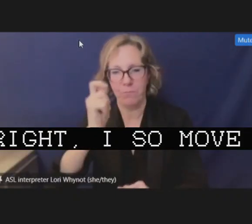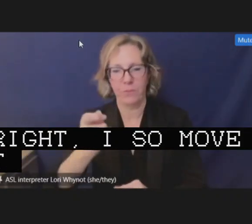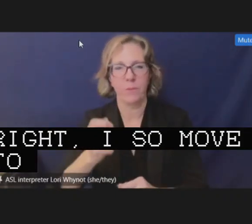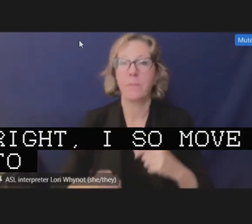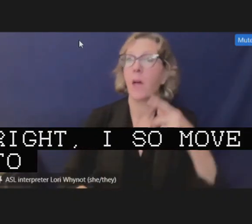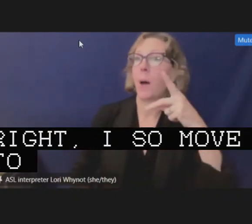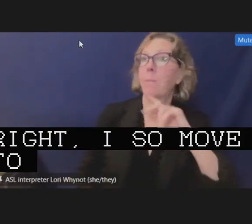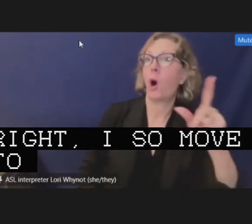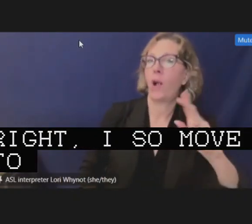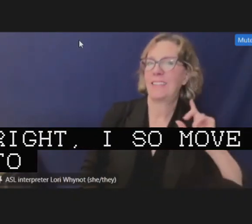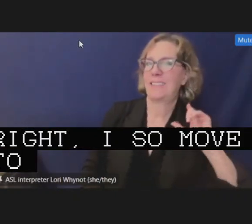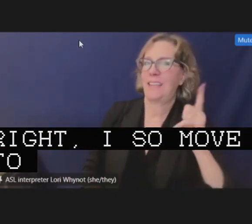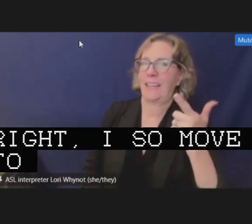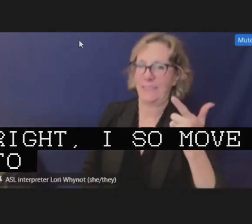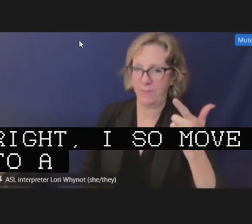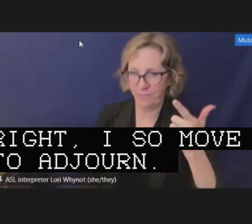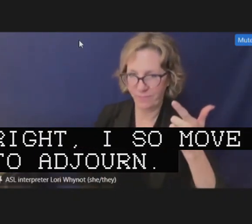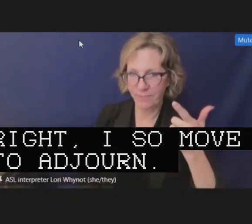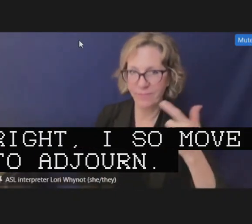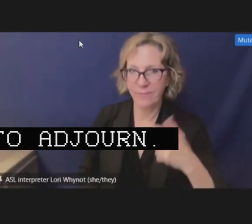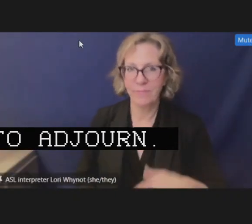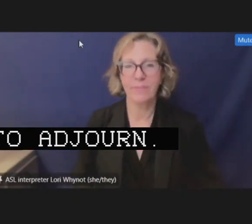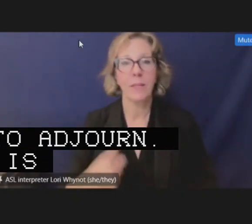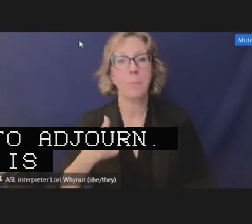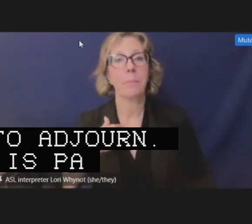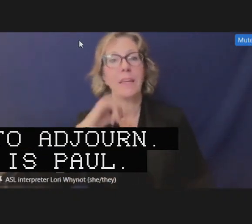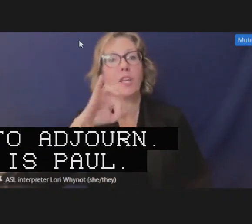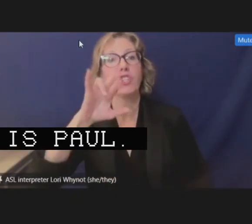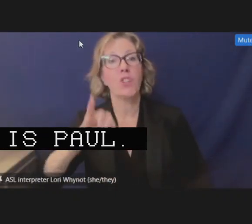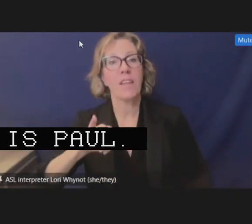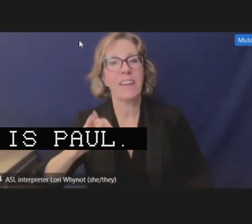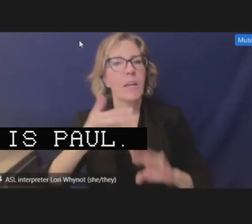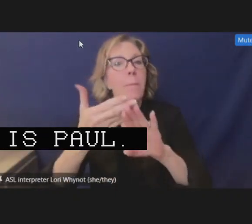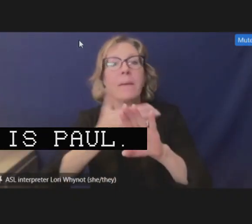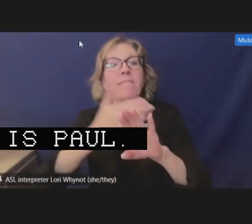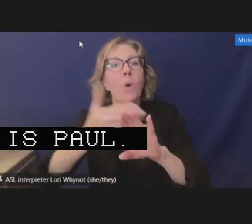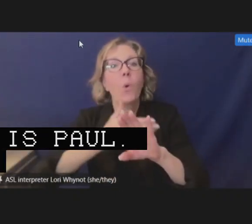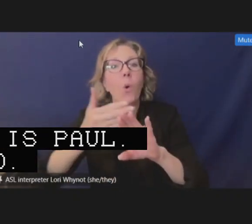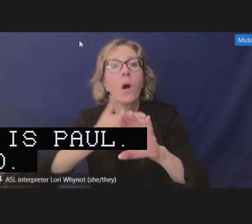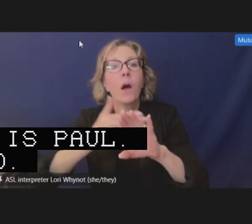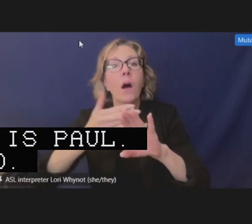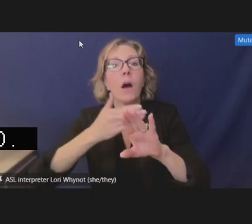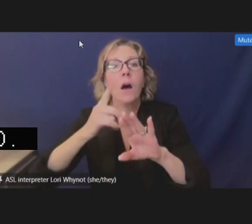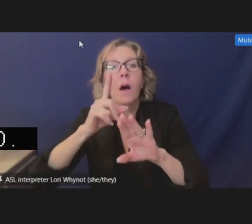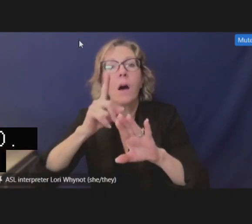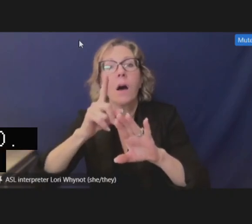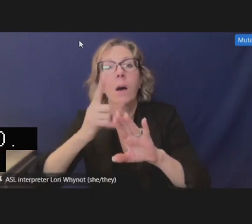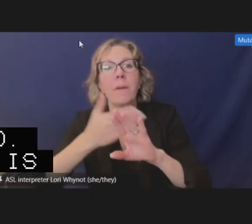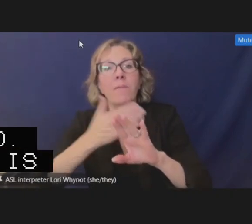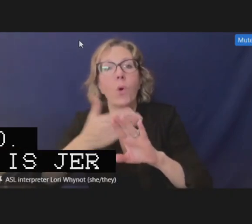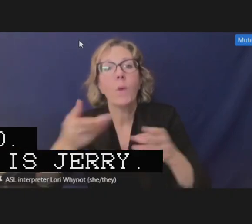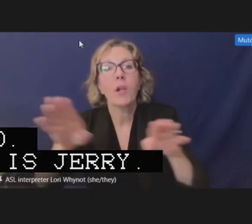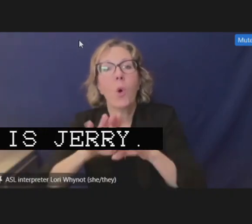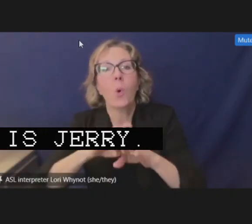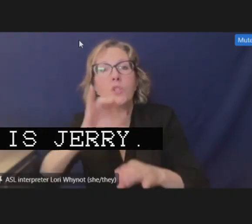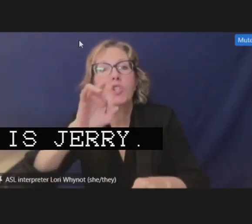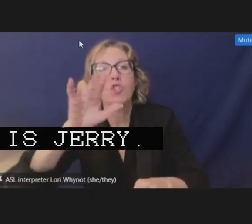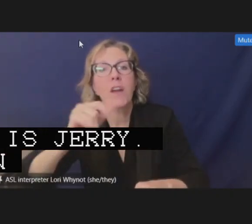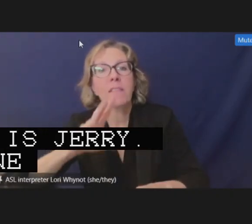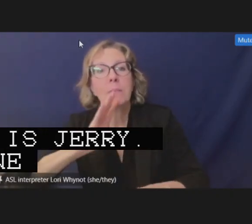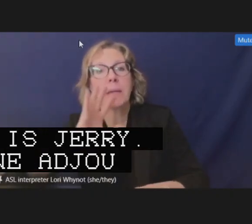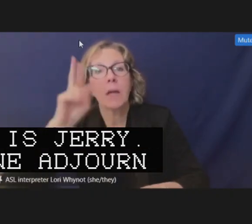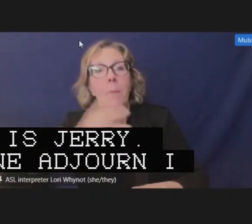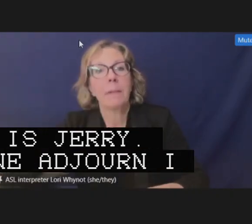I second. This is Jerry. Before we adjourn, I just wanted to publicly